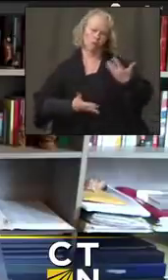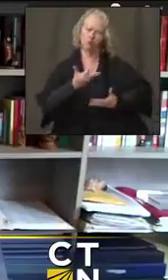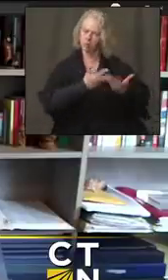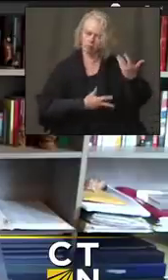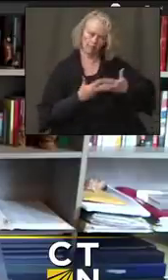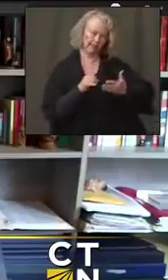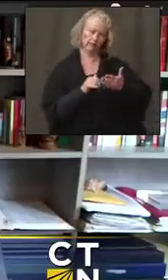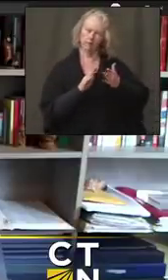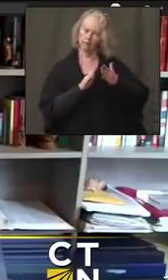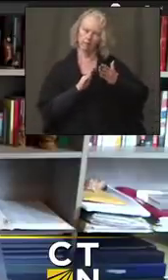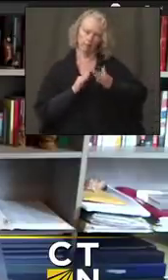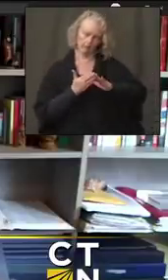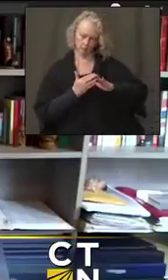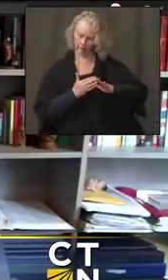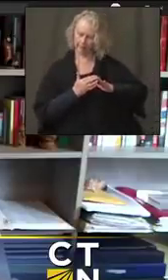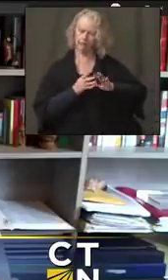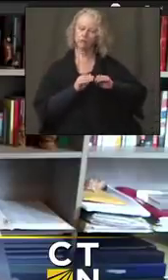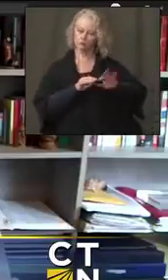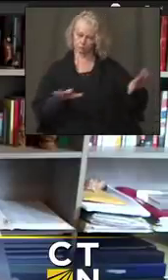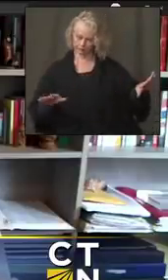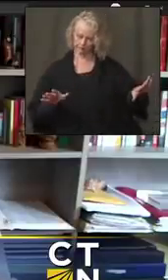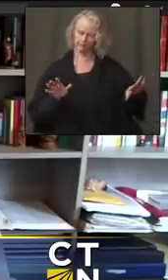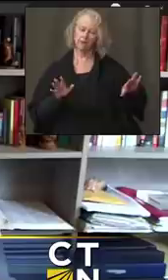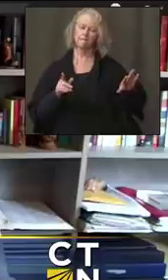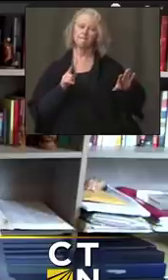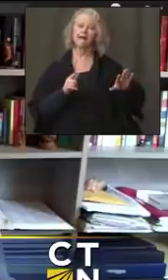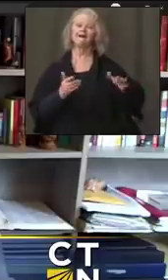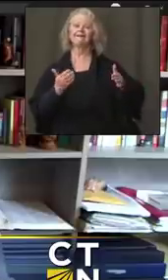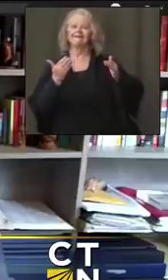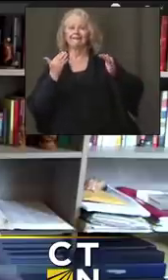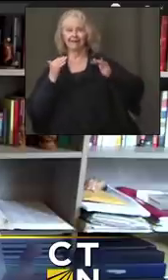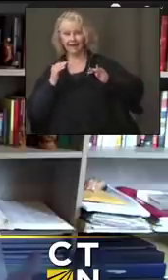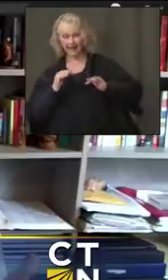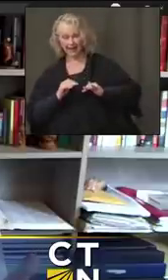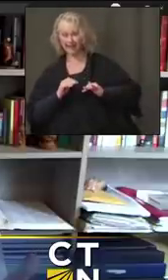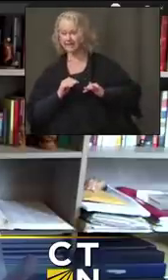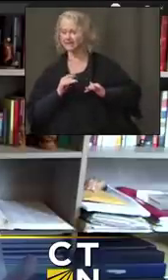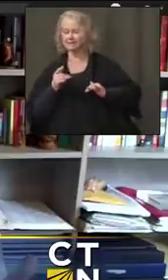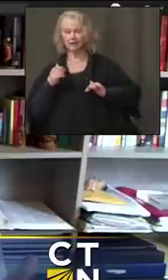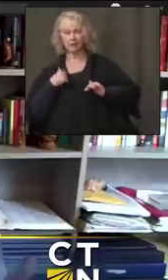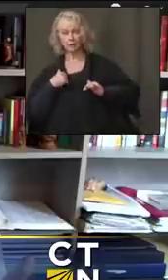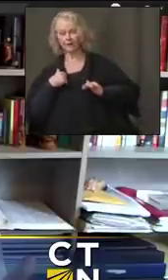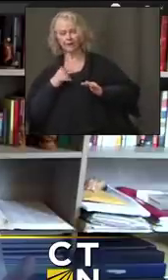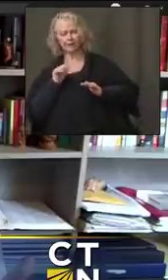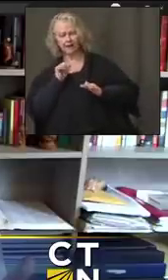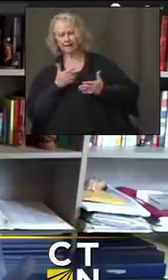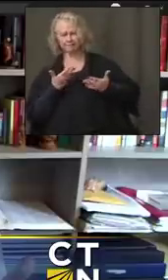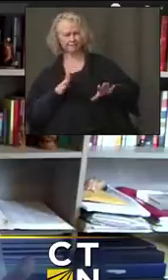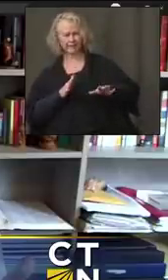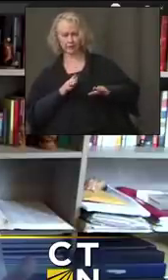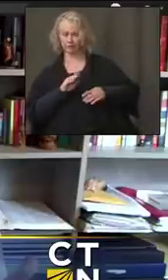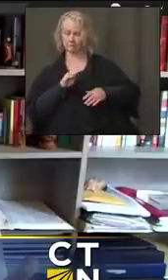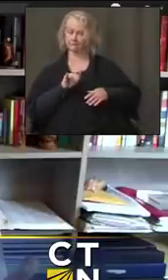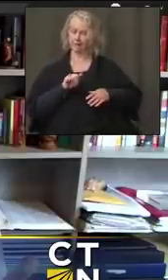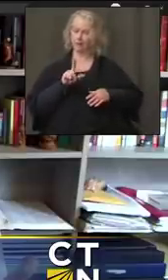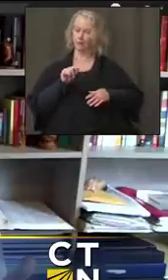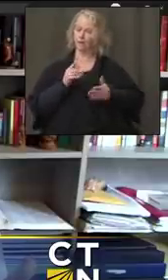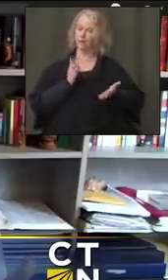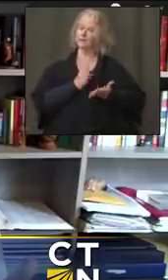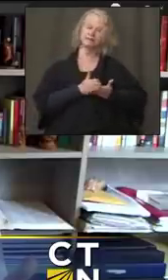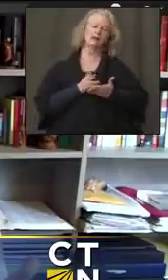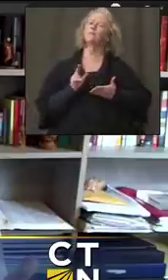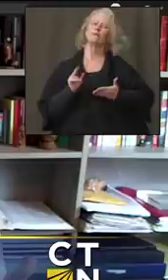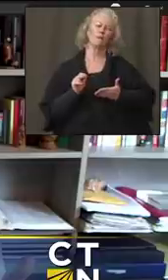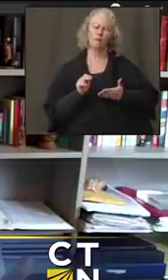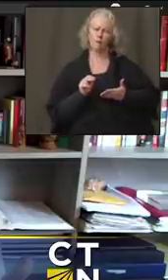the community to have transmission. But then, the work doesn't stop on May 20th with those 42,000. We're going to have